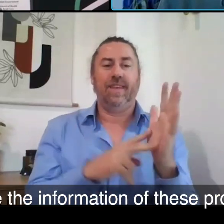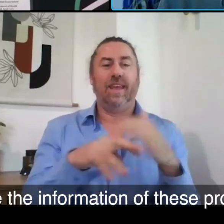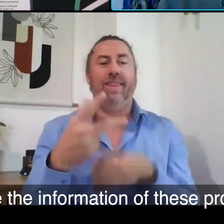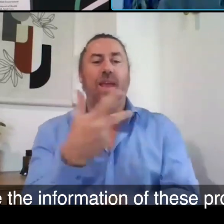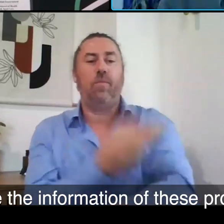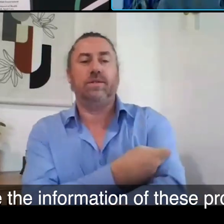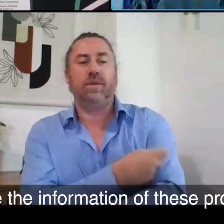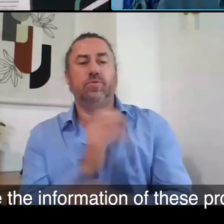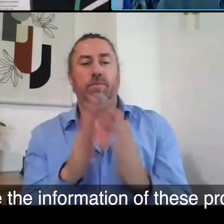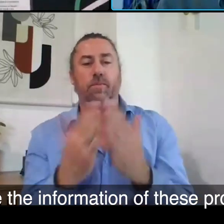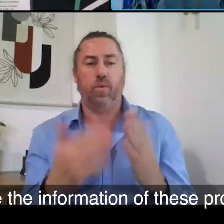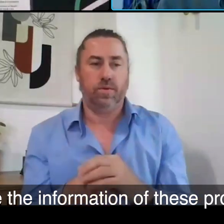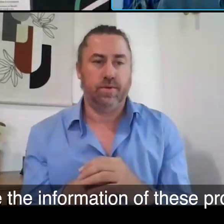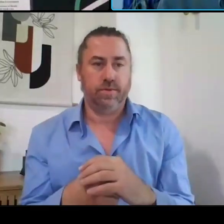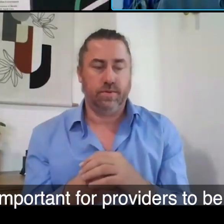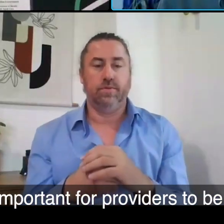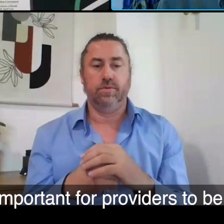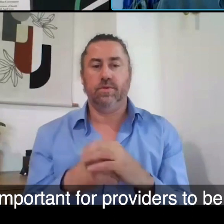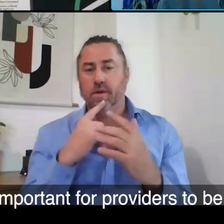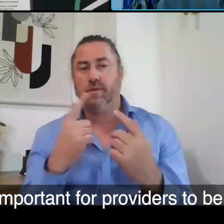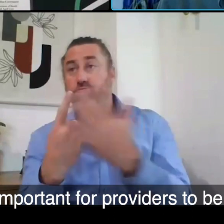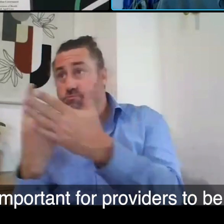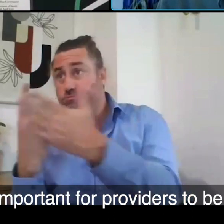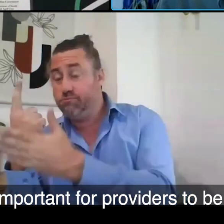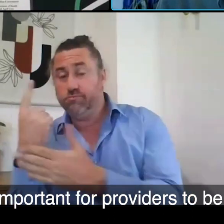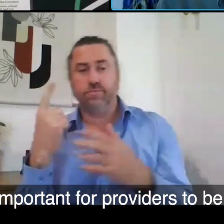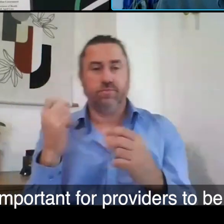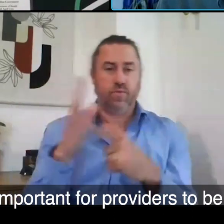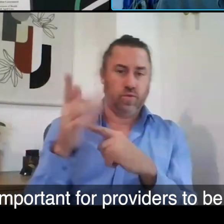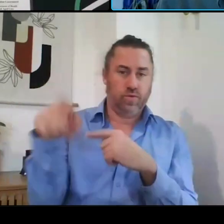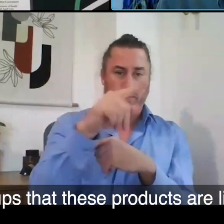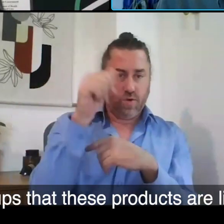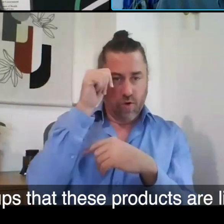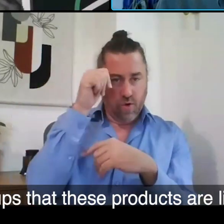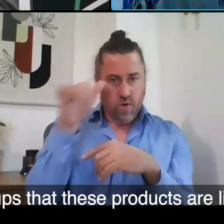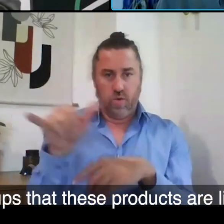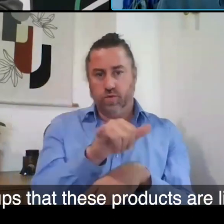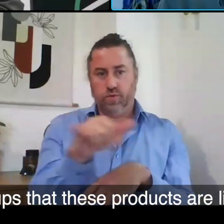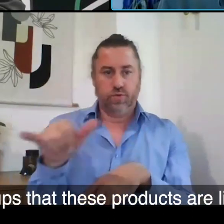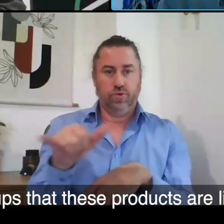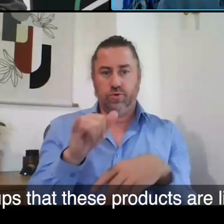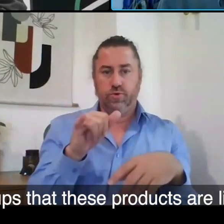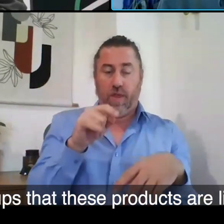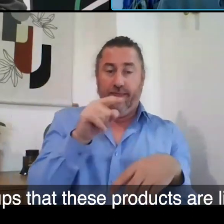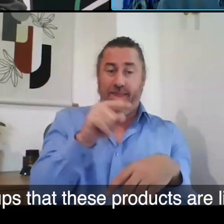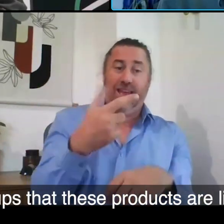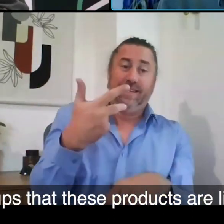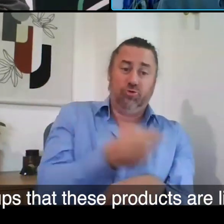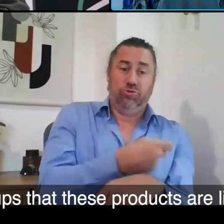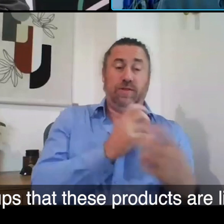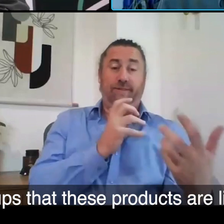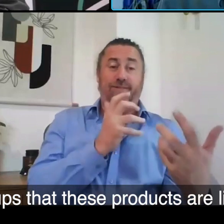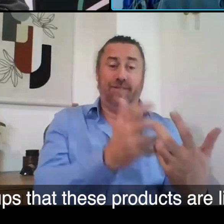capture the information of these products. But yeah, very important for providers to be aware of the age groups that these products